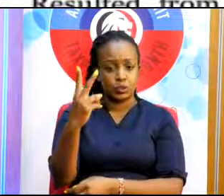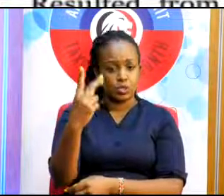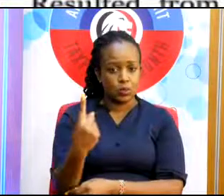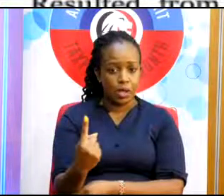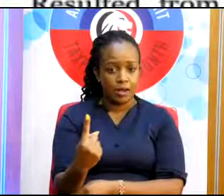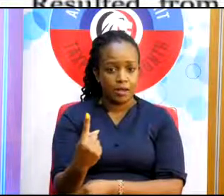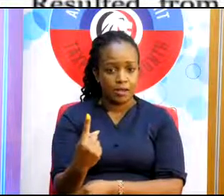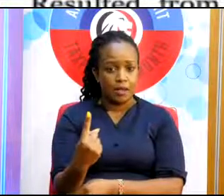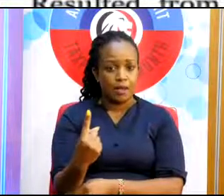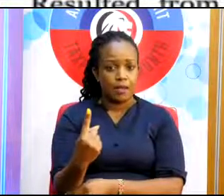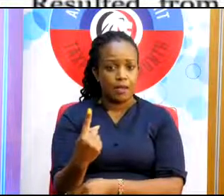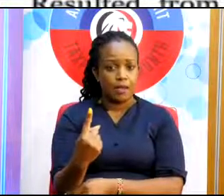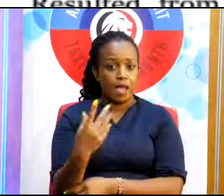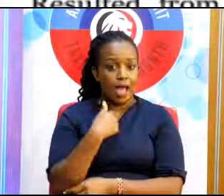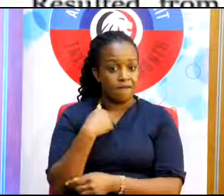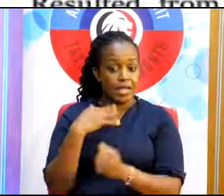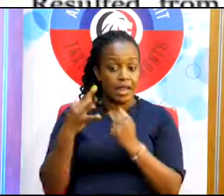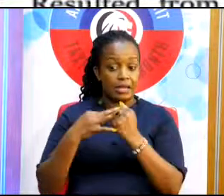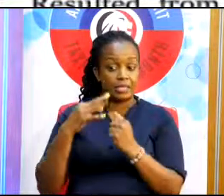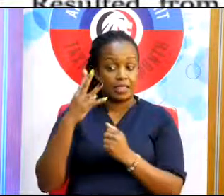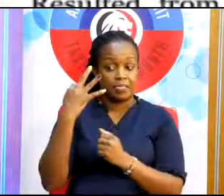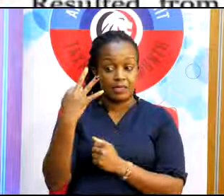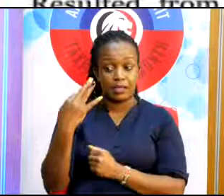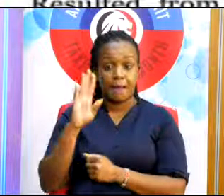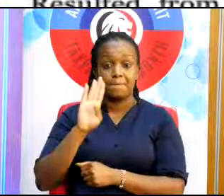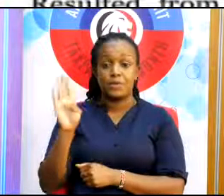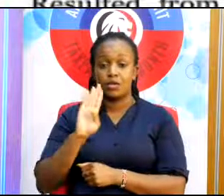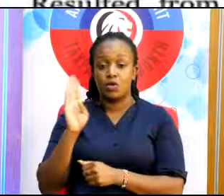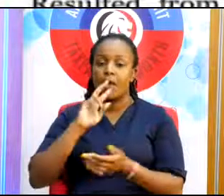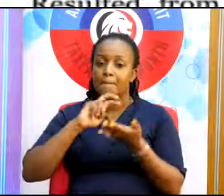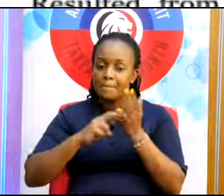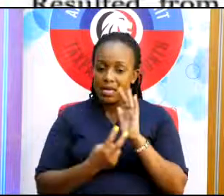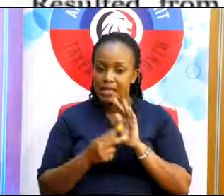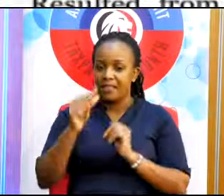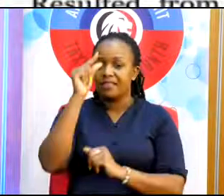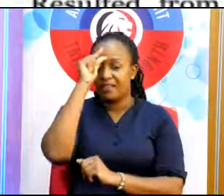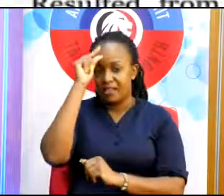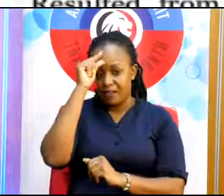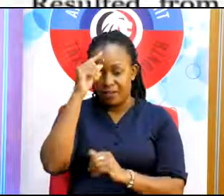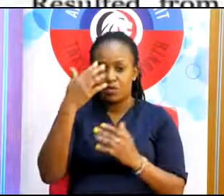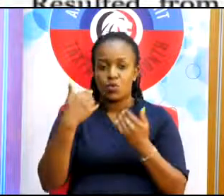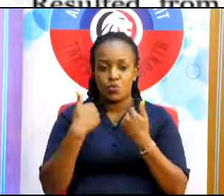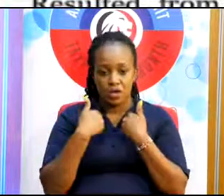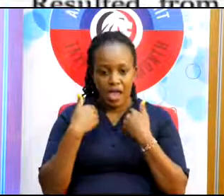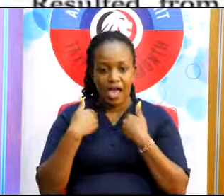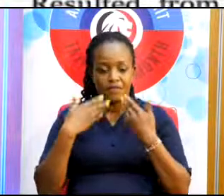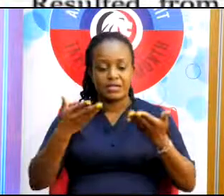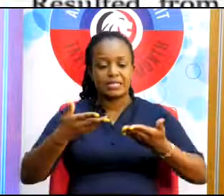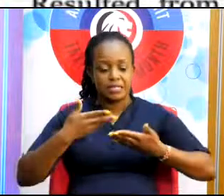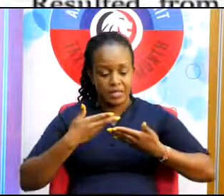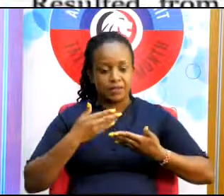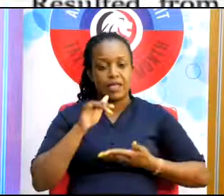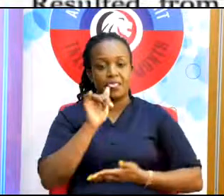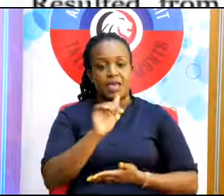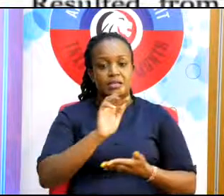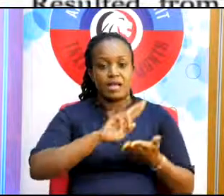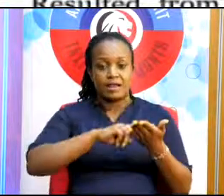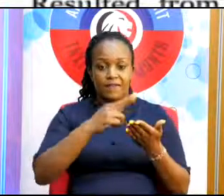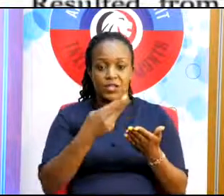billion, meaning that the government will have forfeited that kind of revenue.